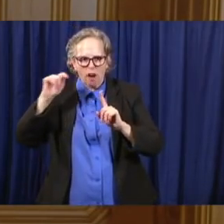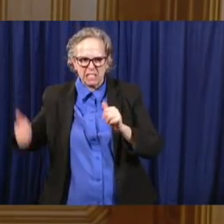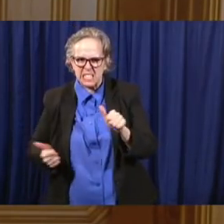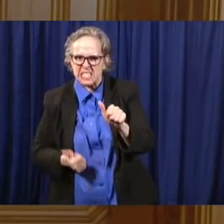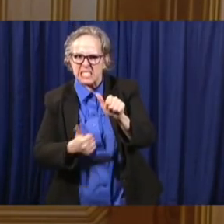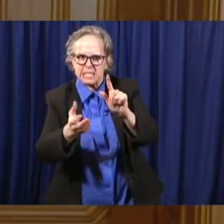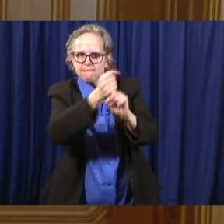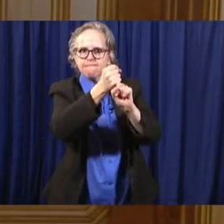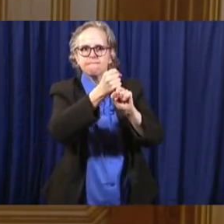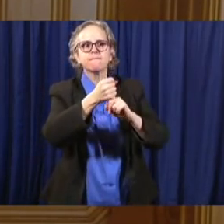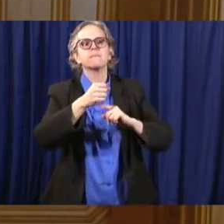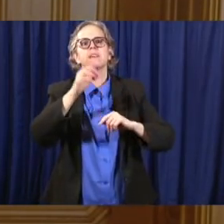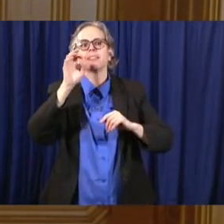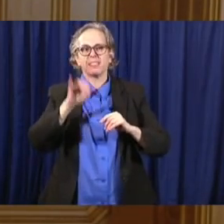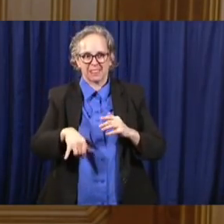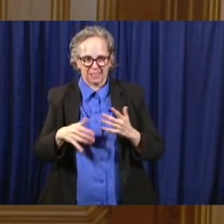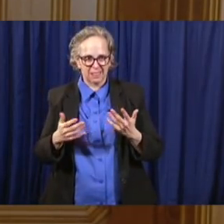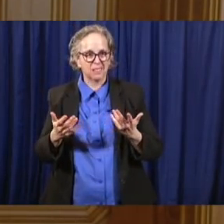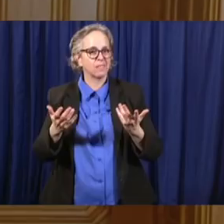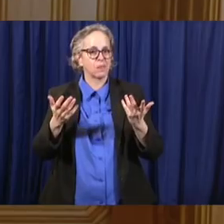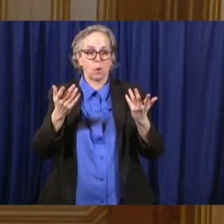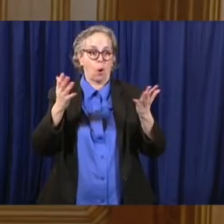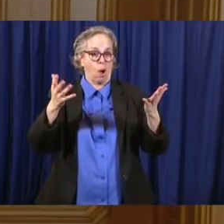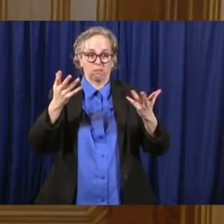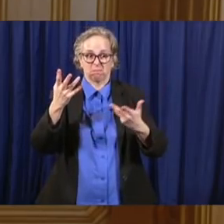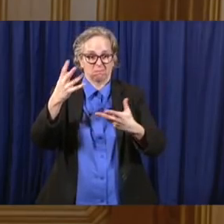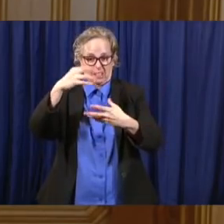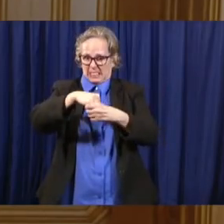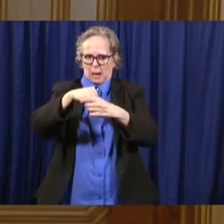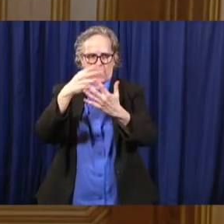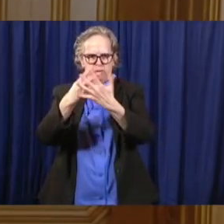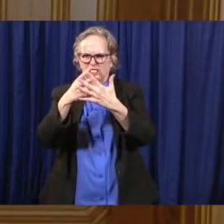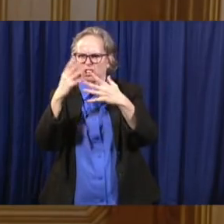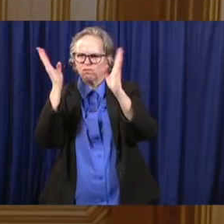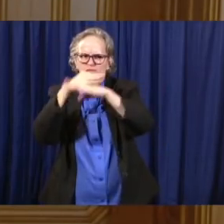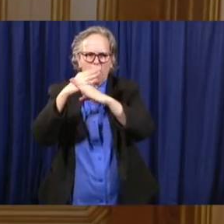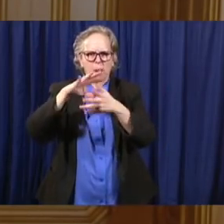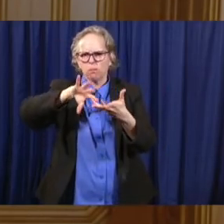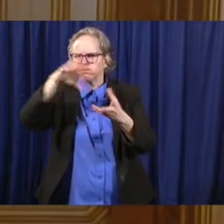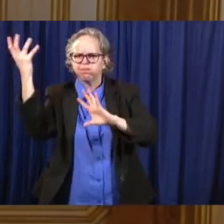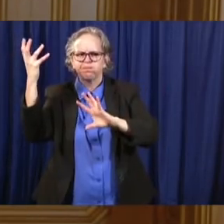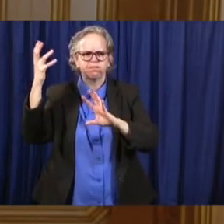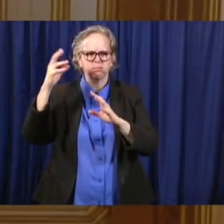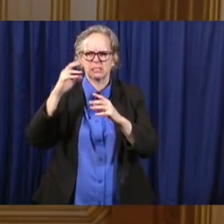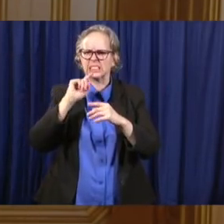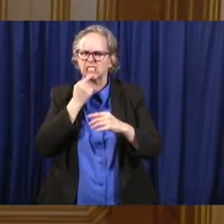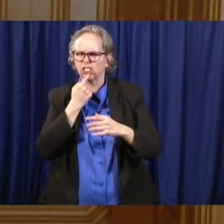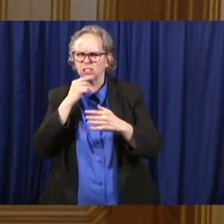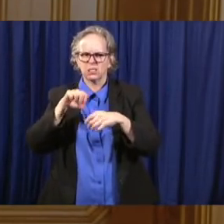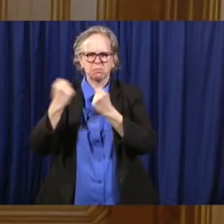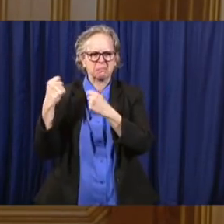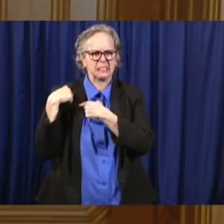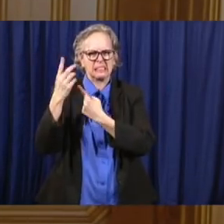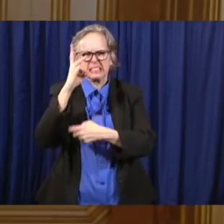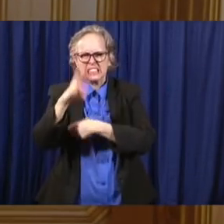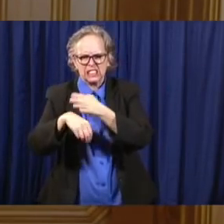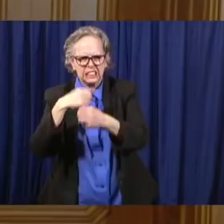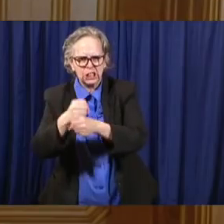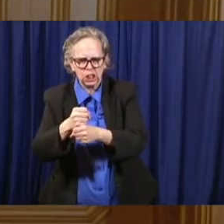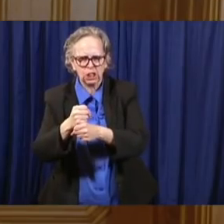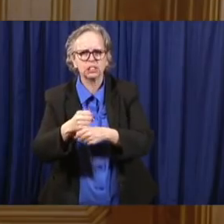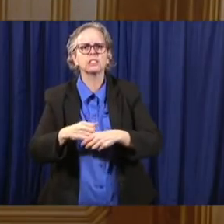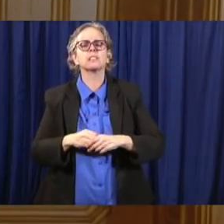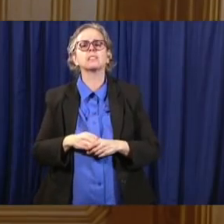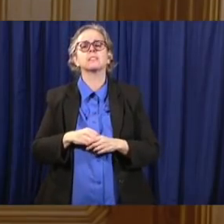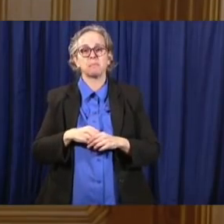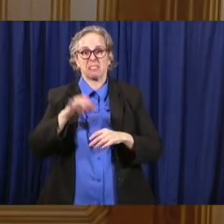had a serious prison rule violation in the last 6 years. So we started with those 60